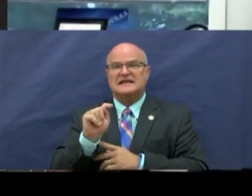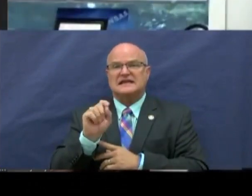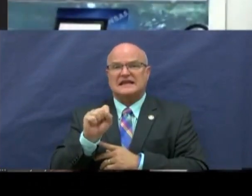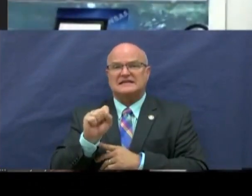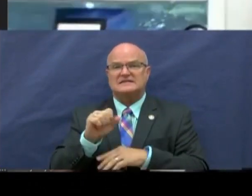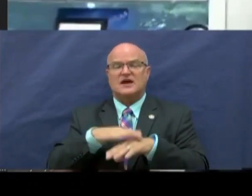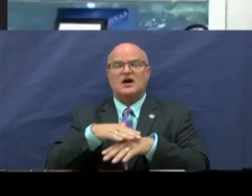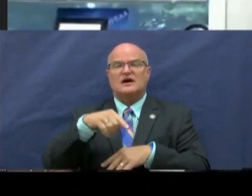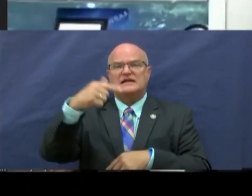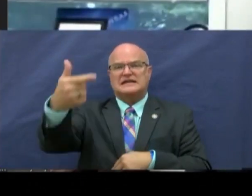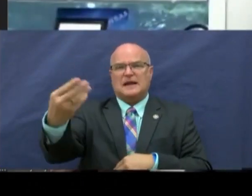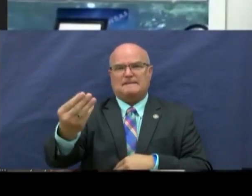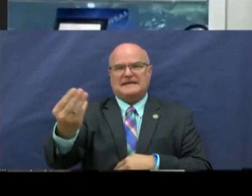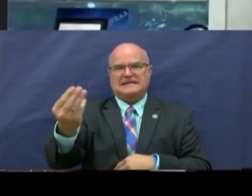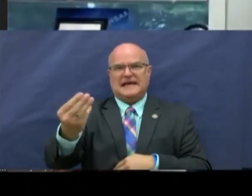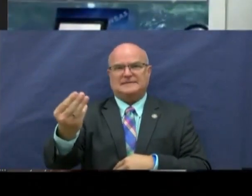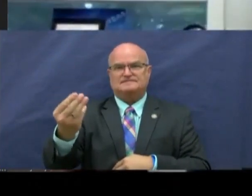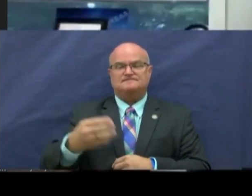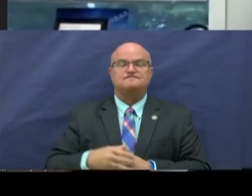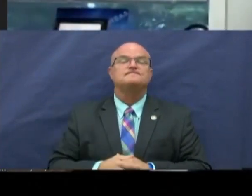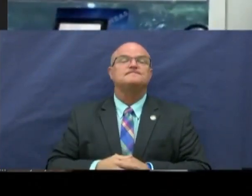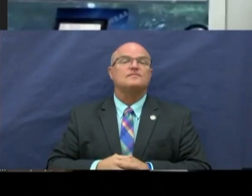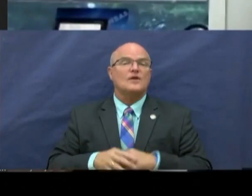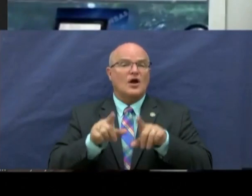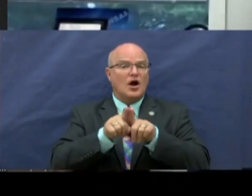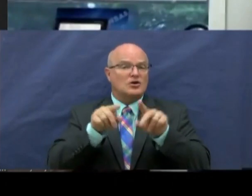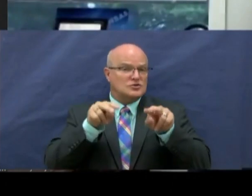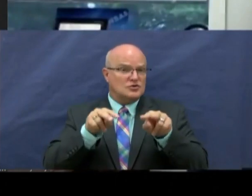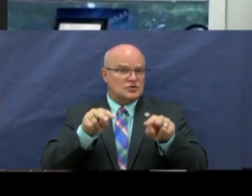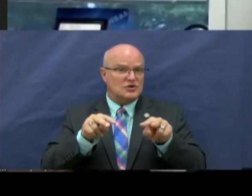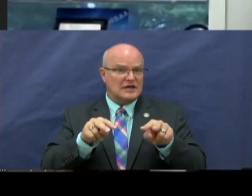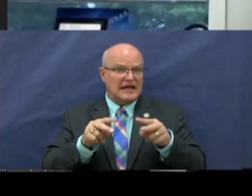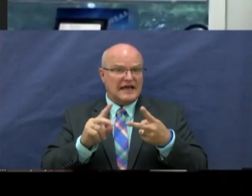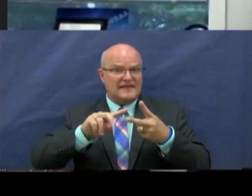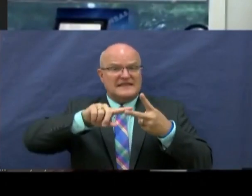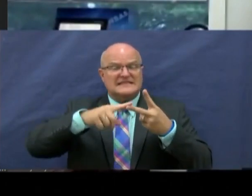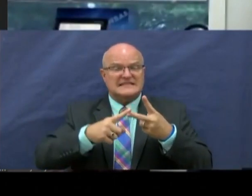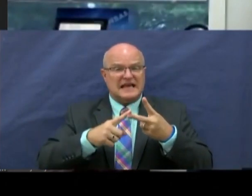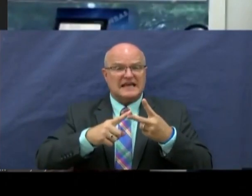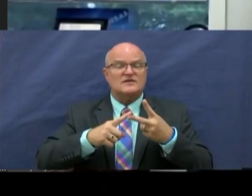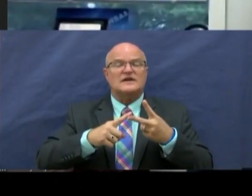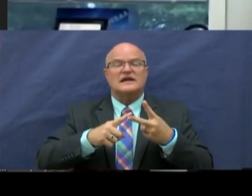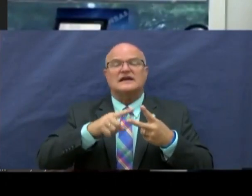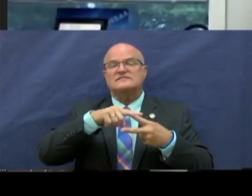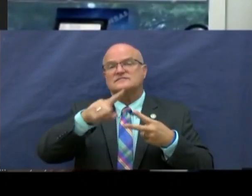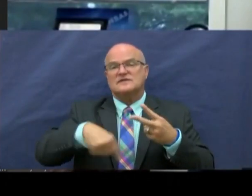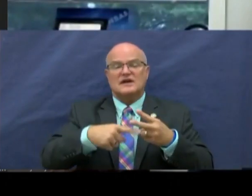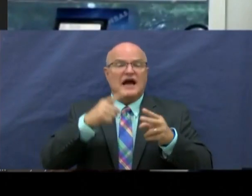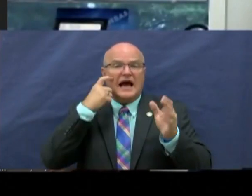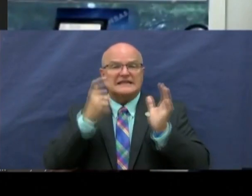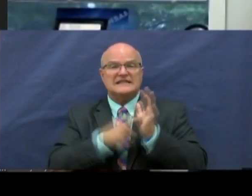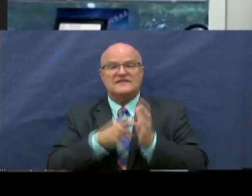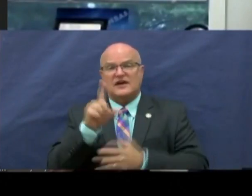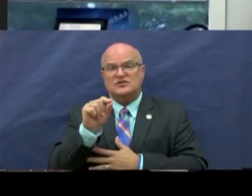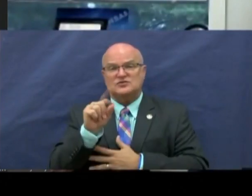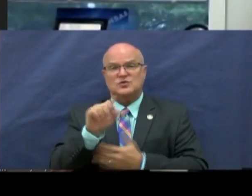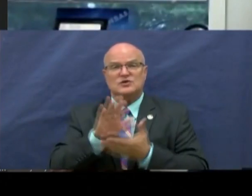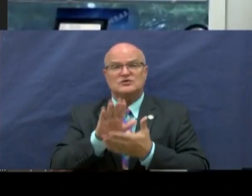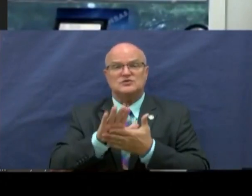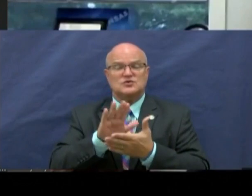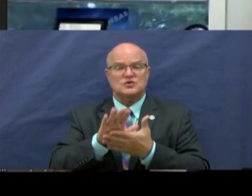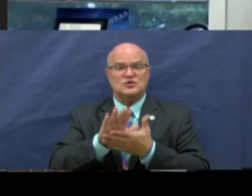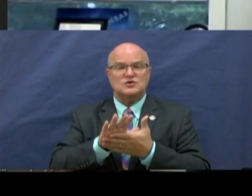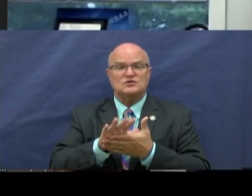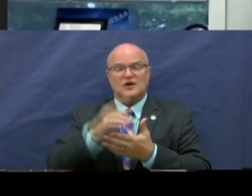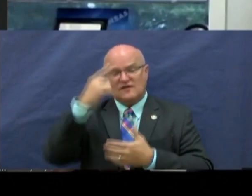Monday. We are also looking at the second round and identifying a group of 20 schools that will be identified